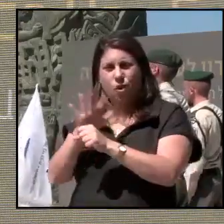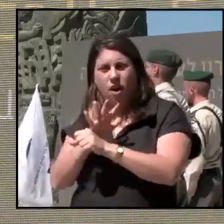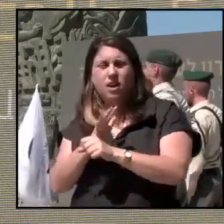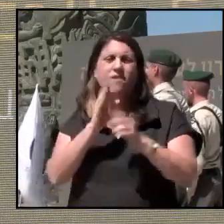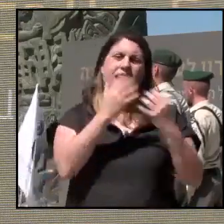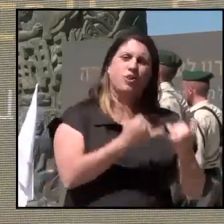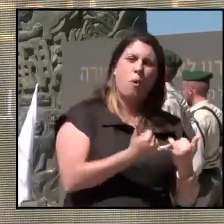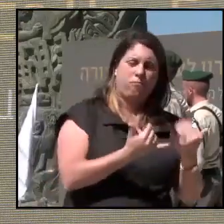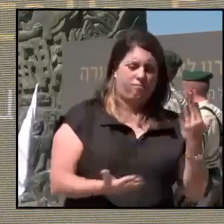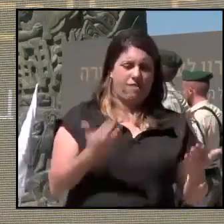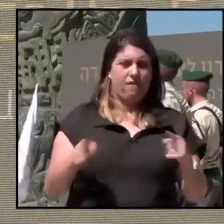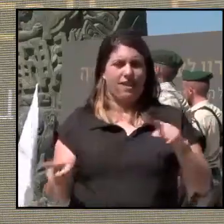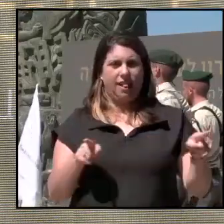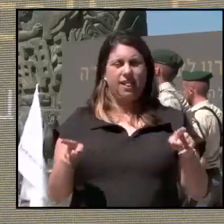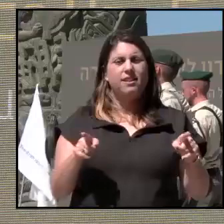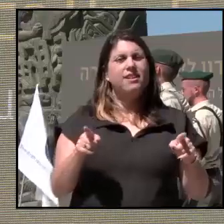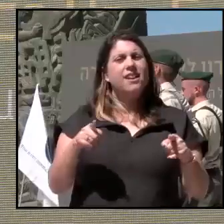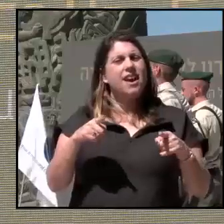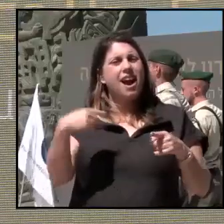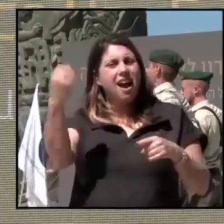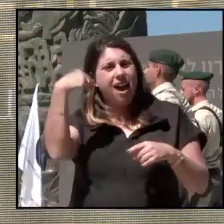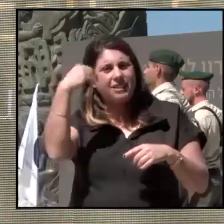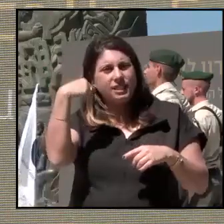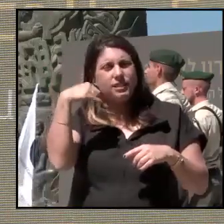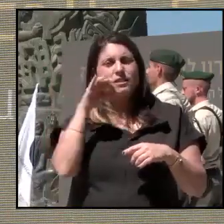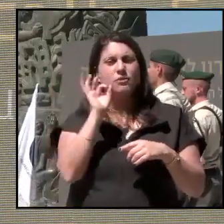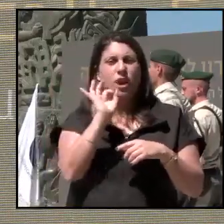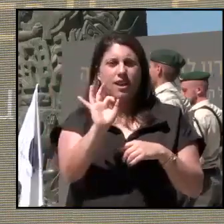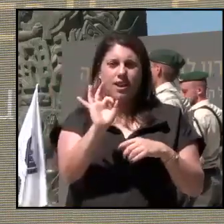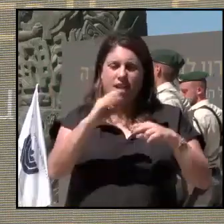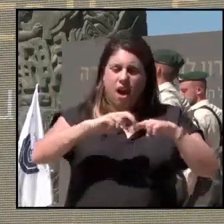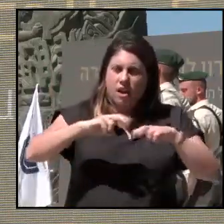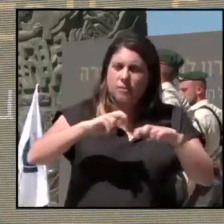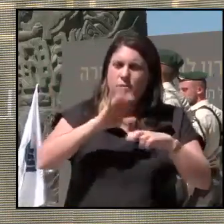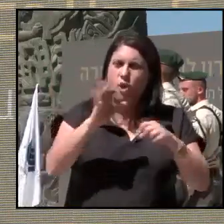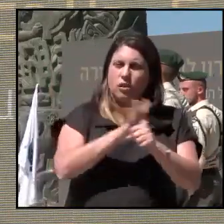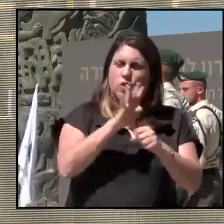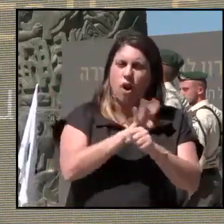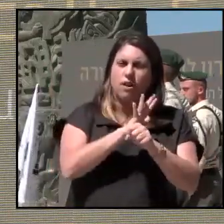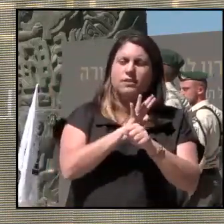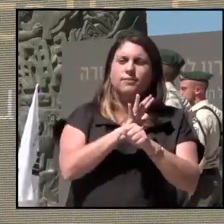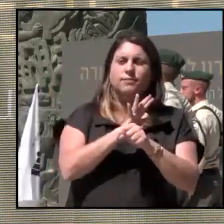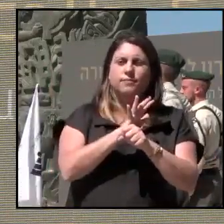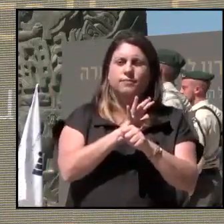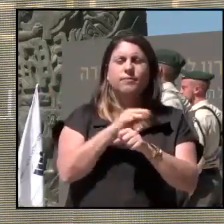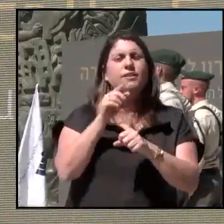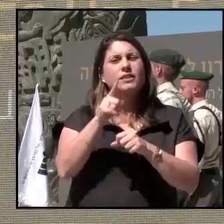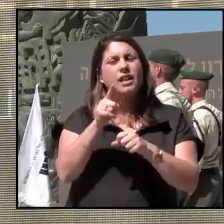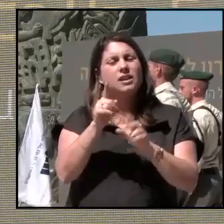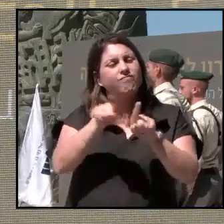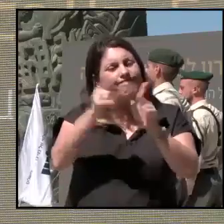present day, the study of its hitherto neglected aspects gains in importance. It is